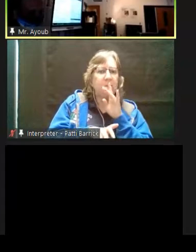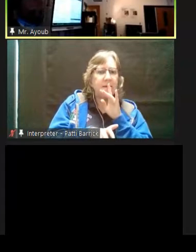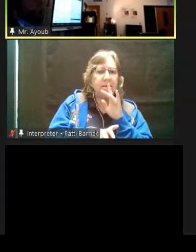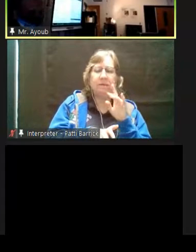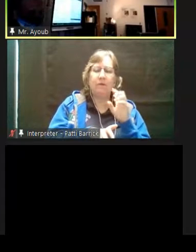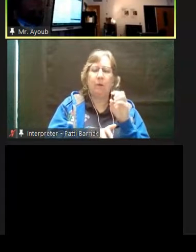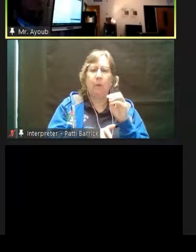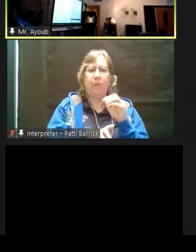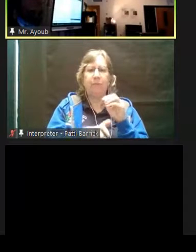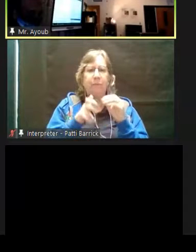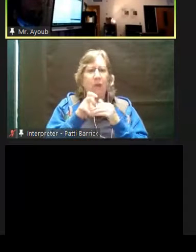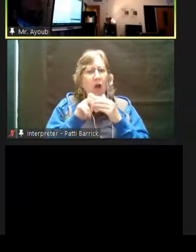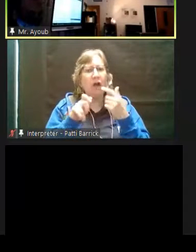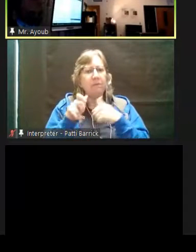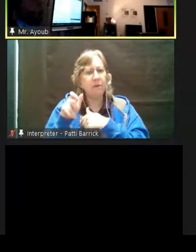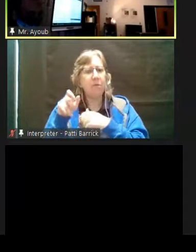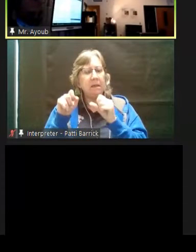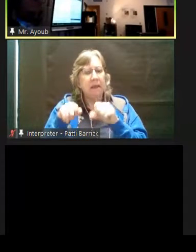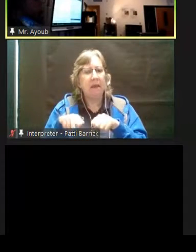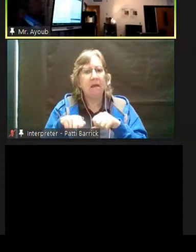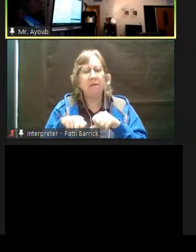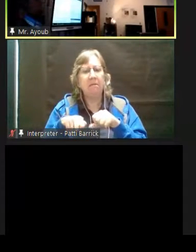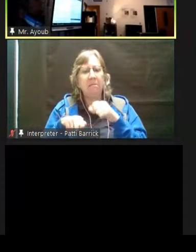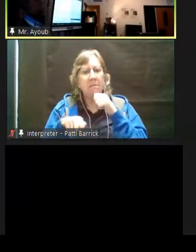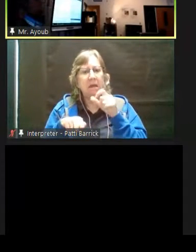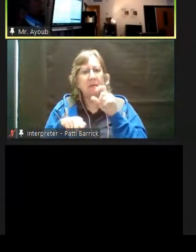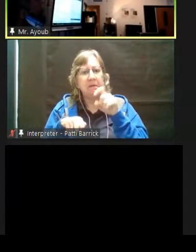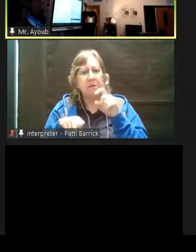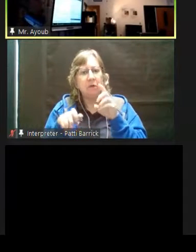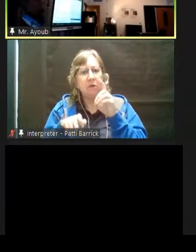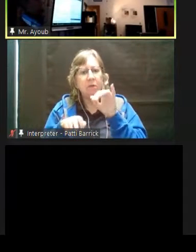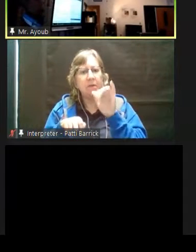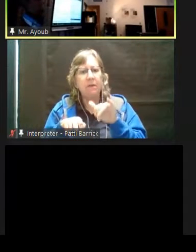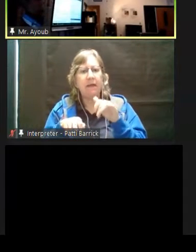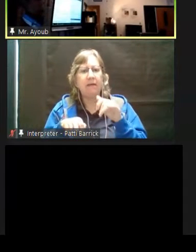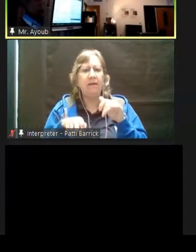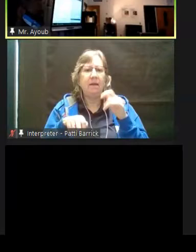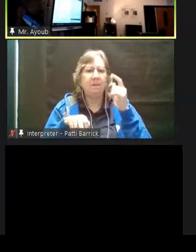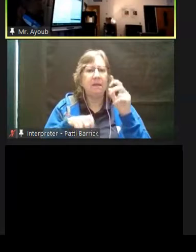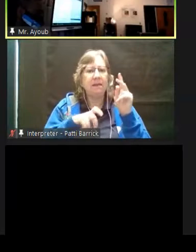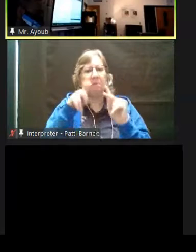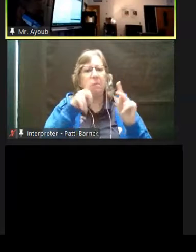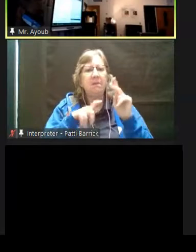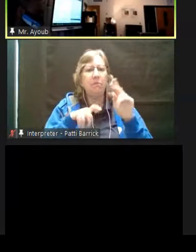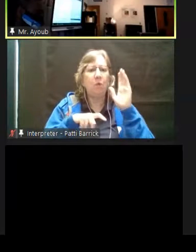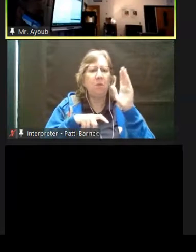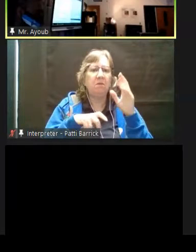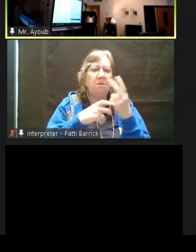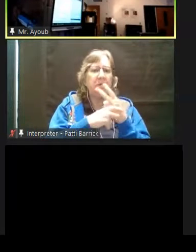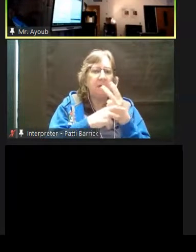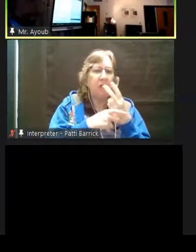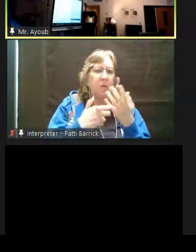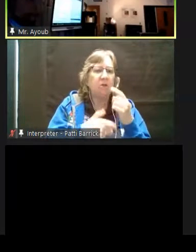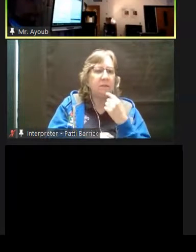So lots of times we can get away with it because people try to figure out what you're talking about or